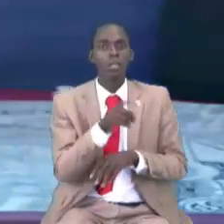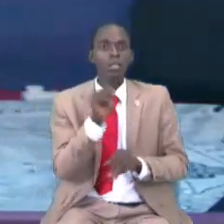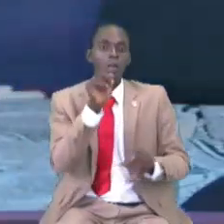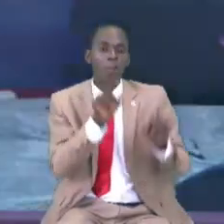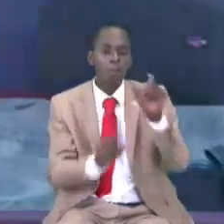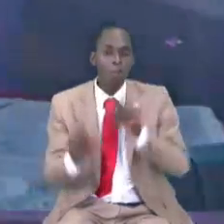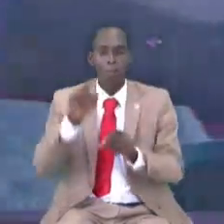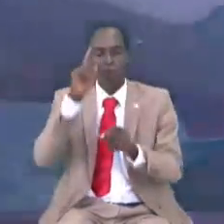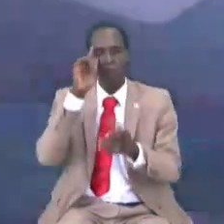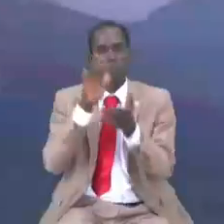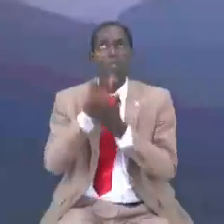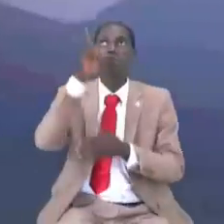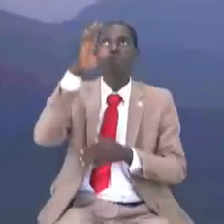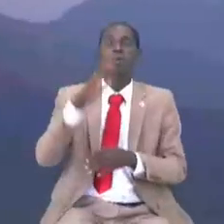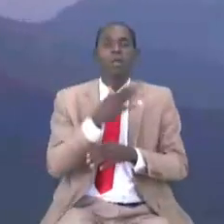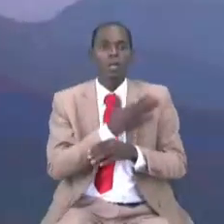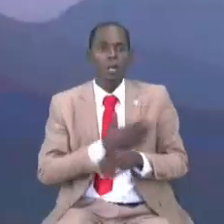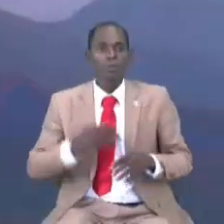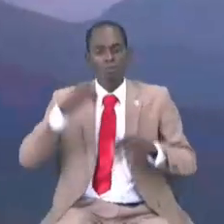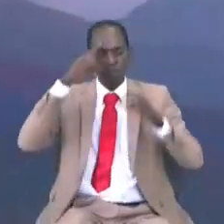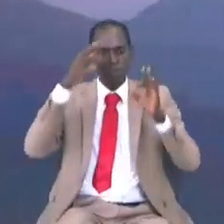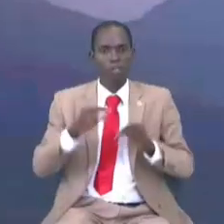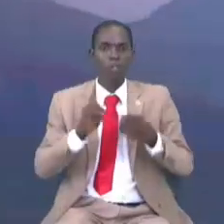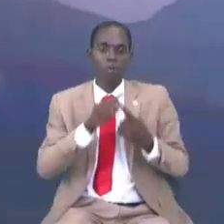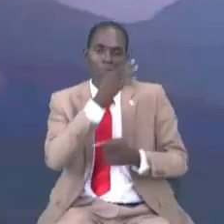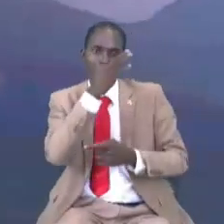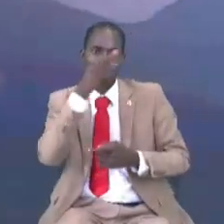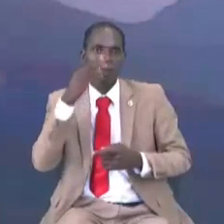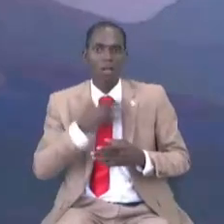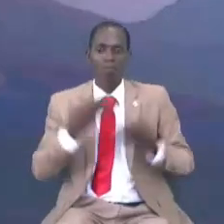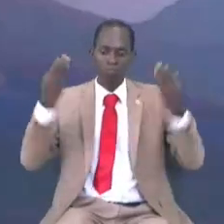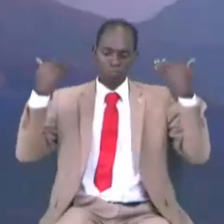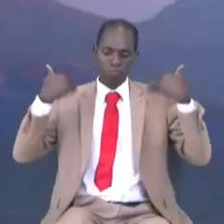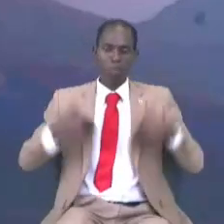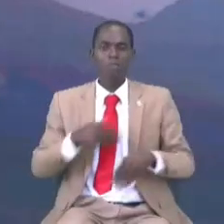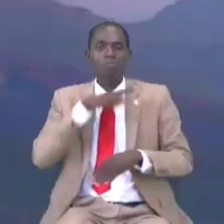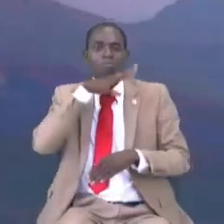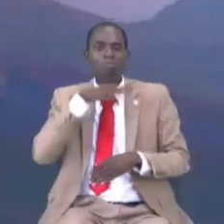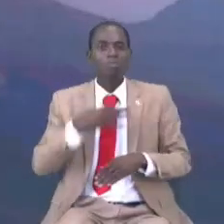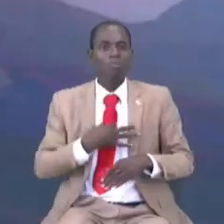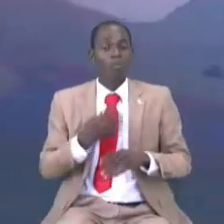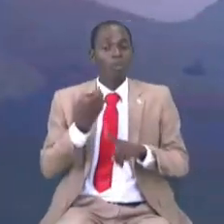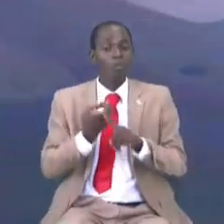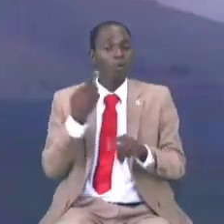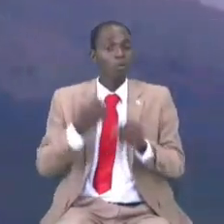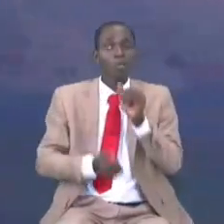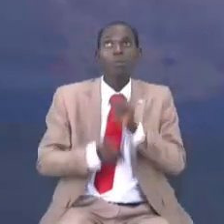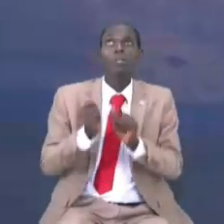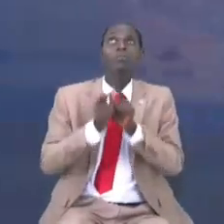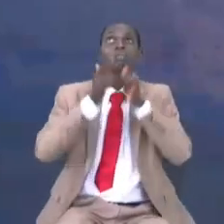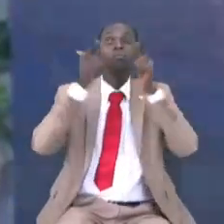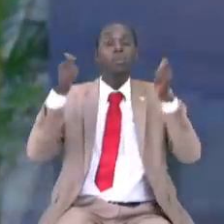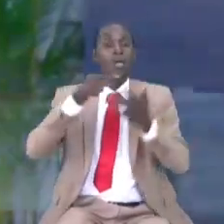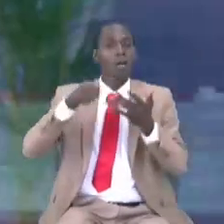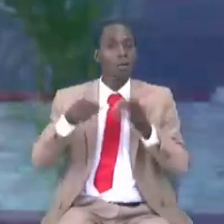on sackcloth. From the greatest of them, even to the least of them, we're dividing this into